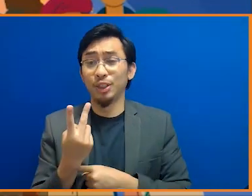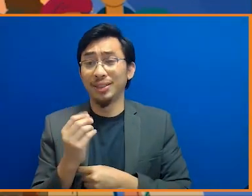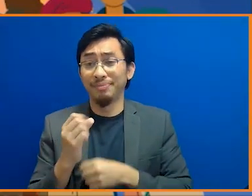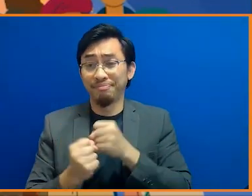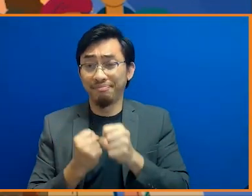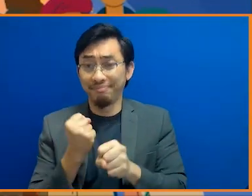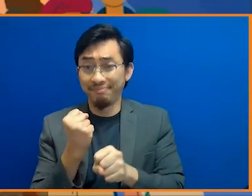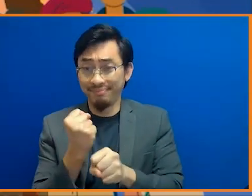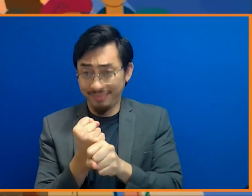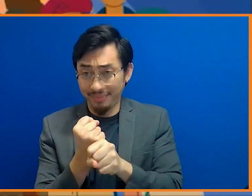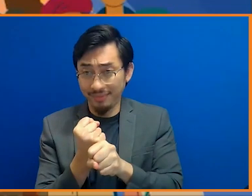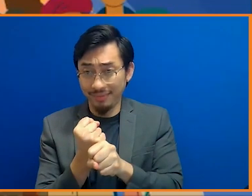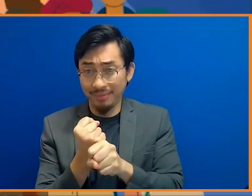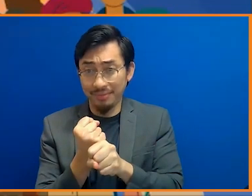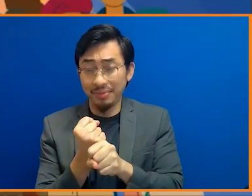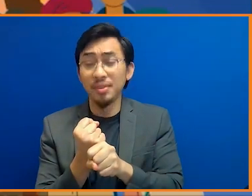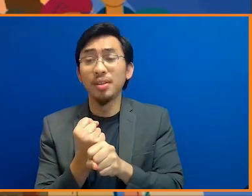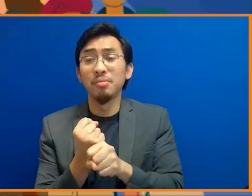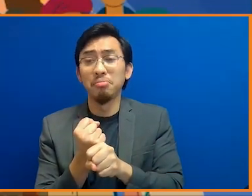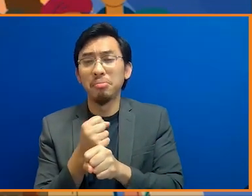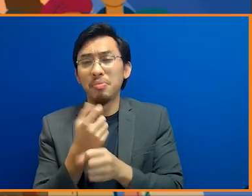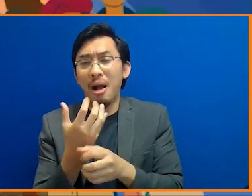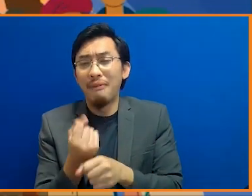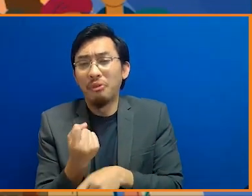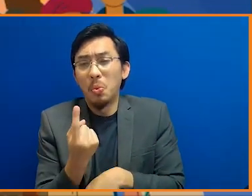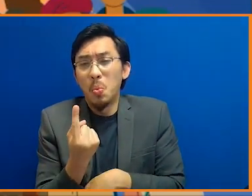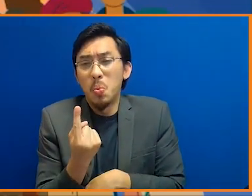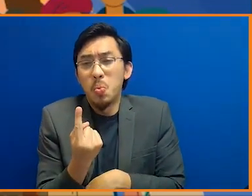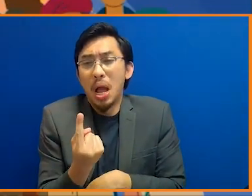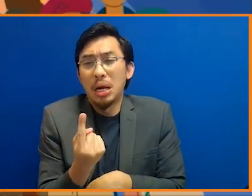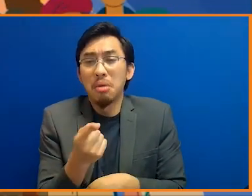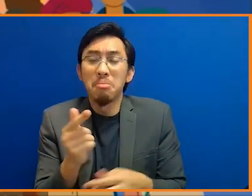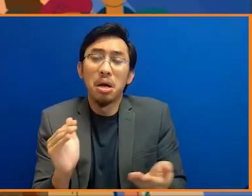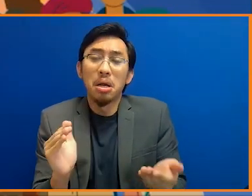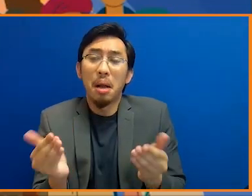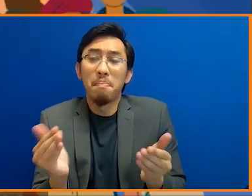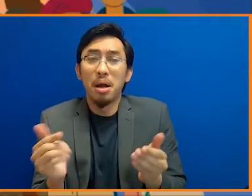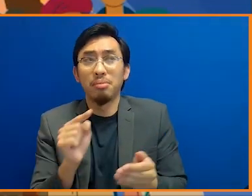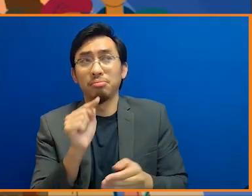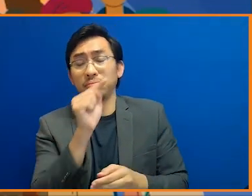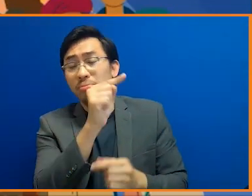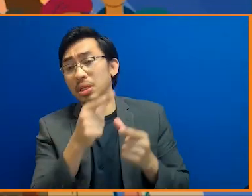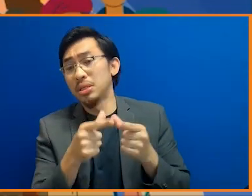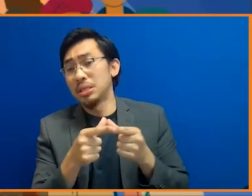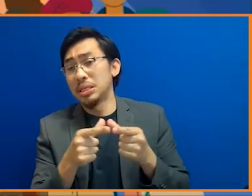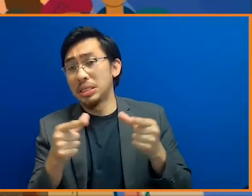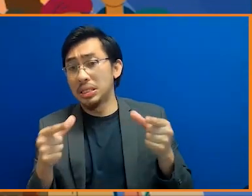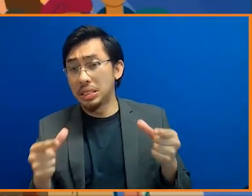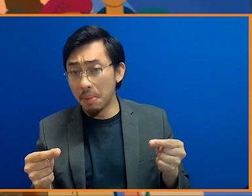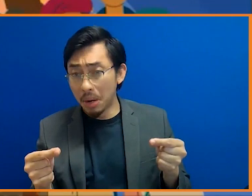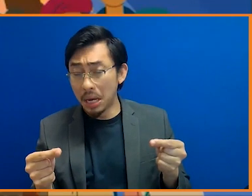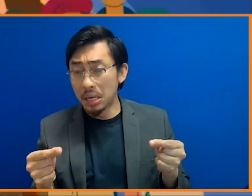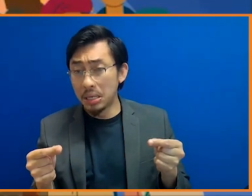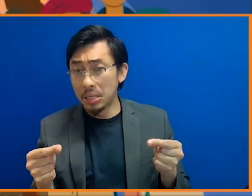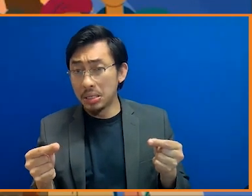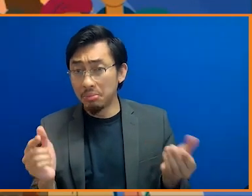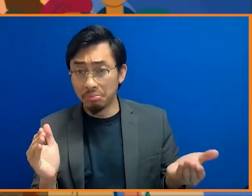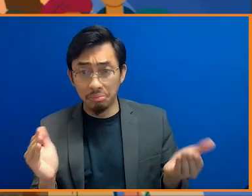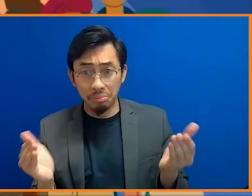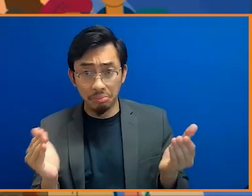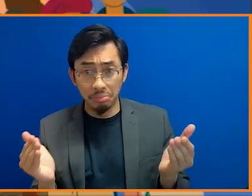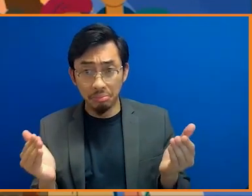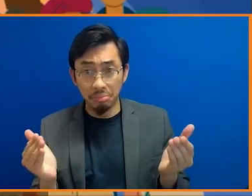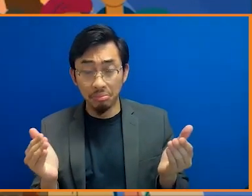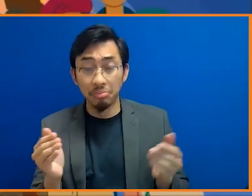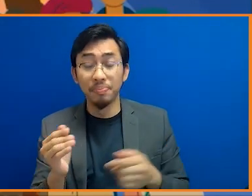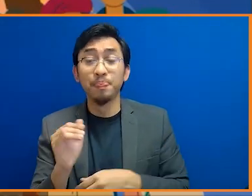Although almost 2 decades, we just only have this one. So if you compare to the situation in